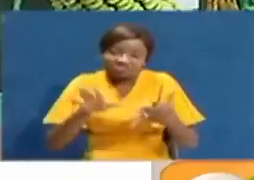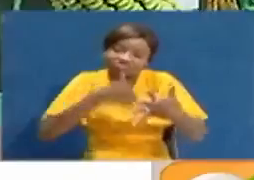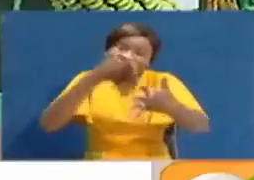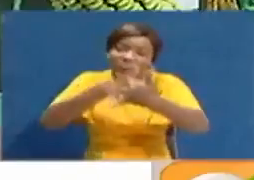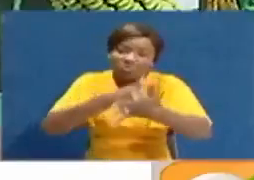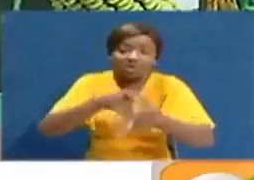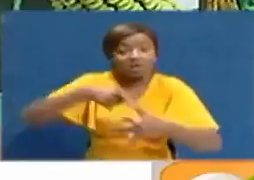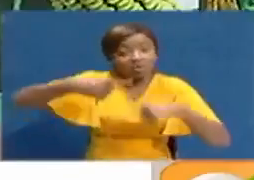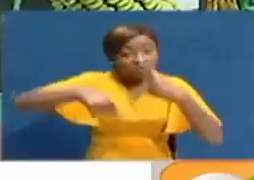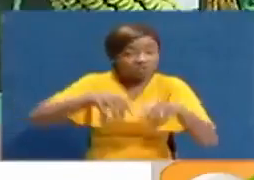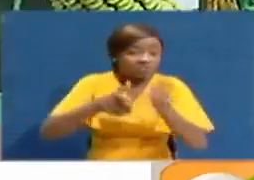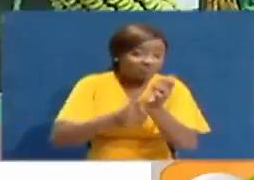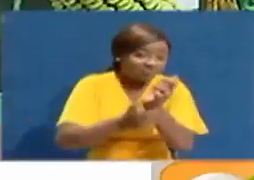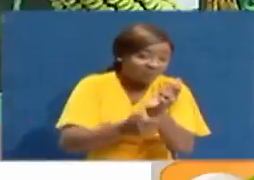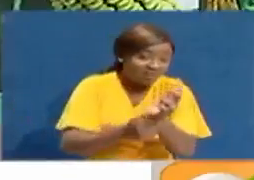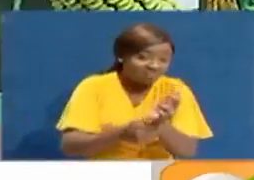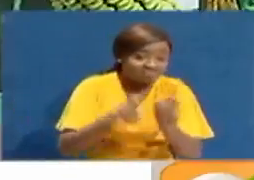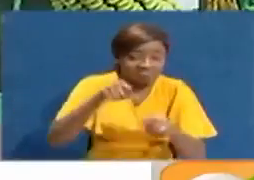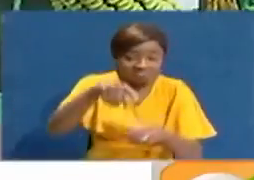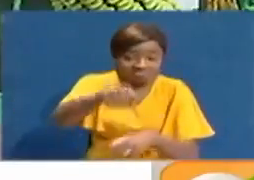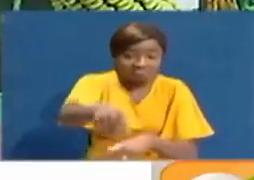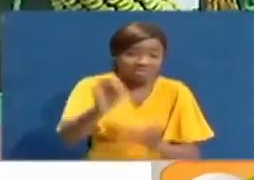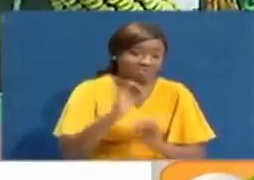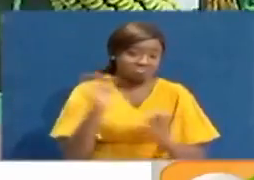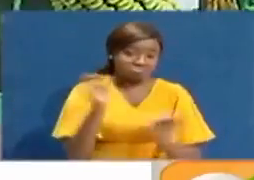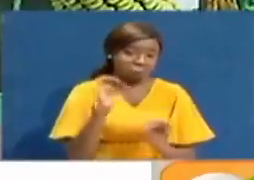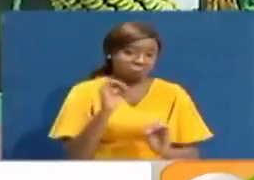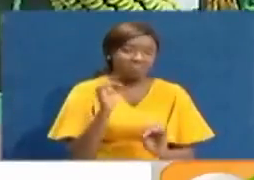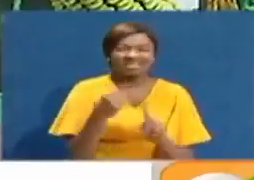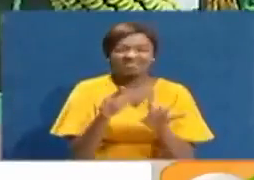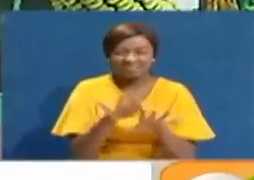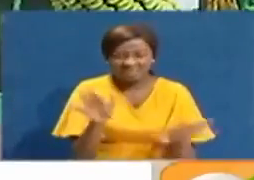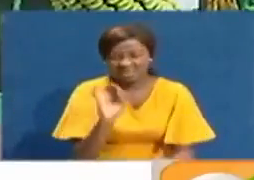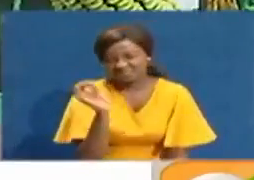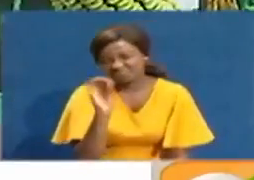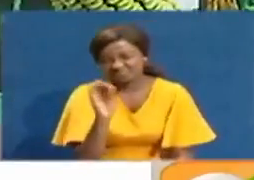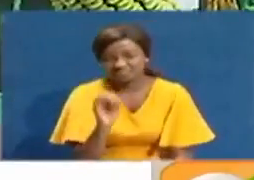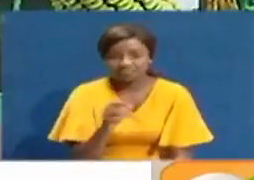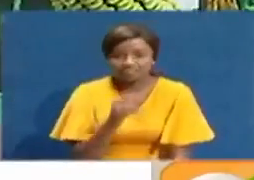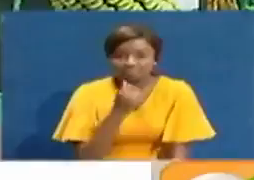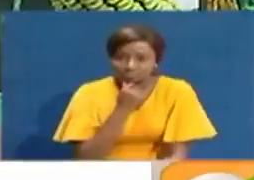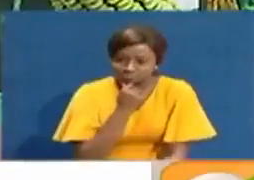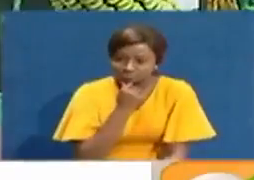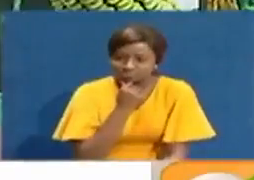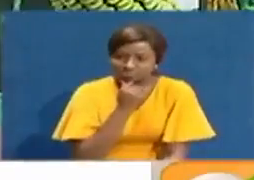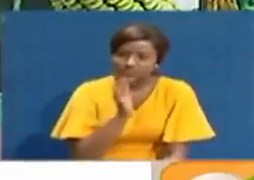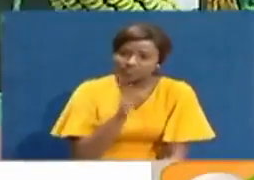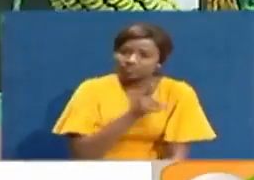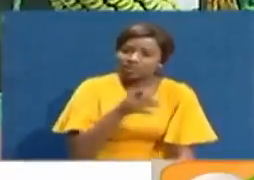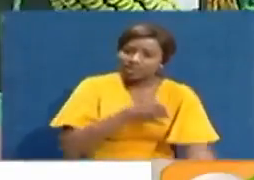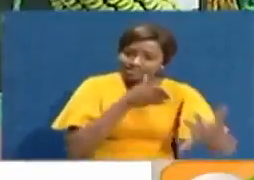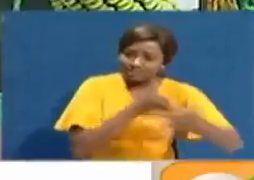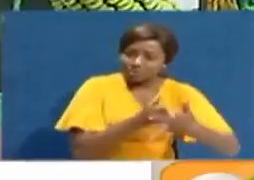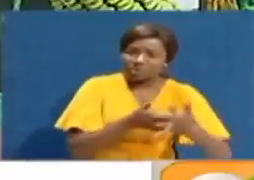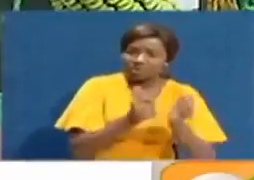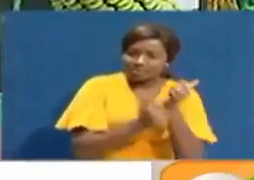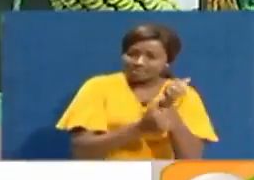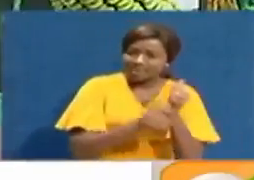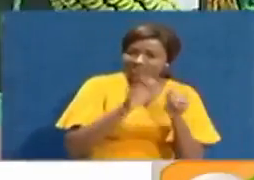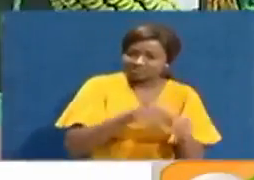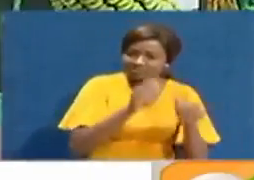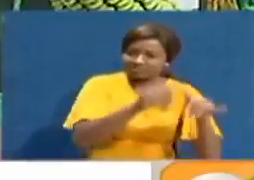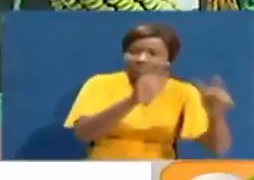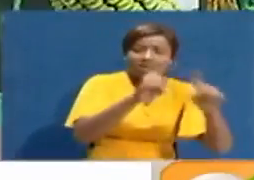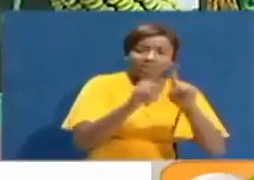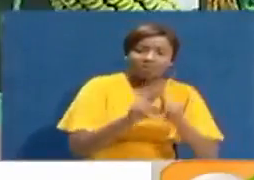ban, but only as a temporary measure, they say. What's more, not only have they banned maize farming, but